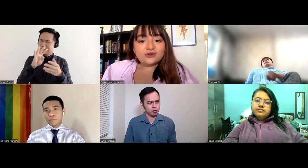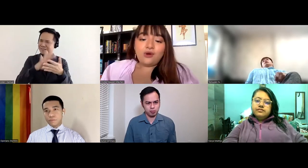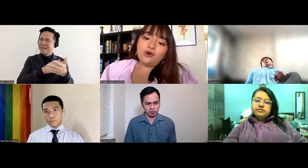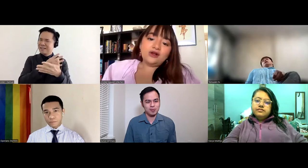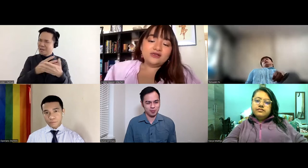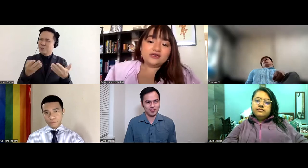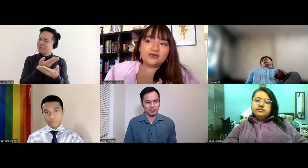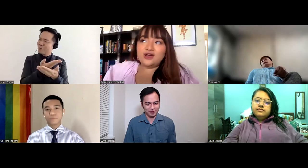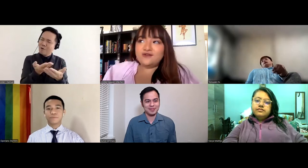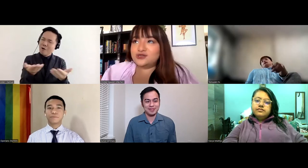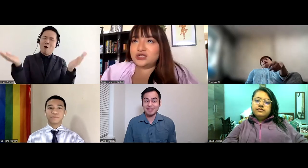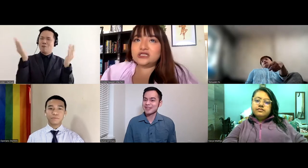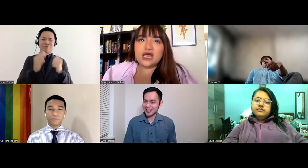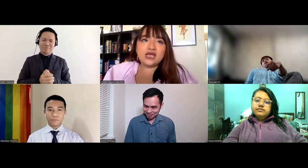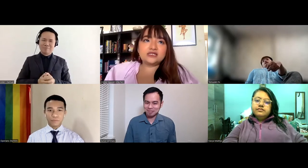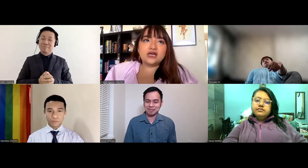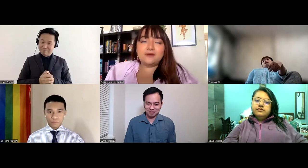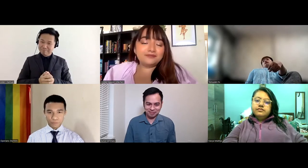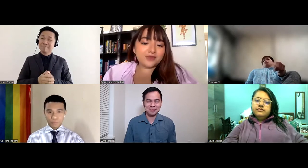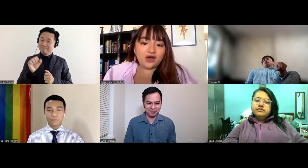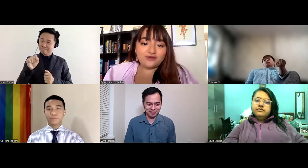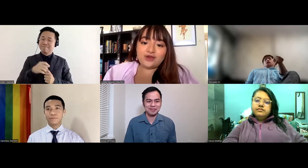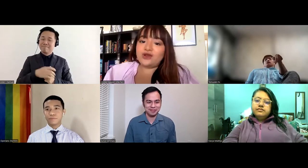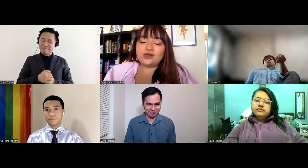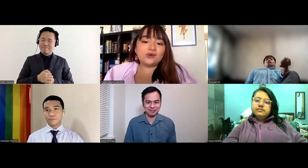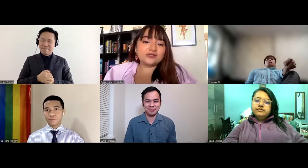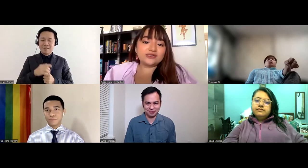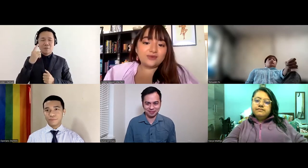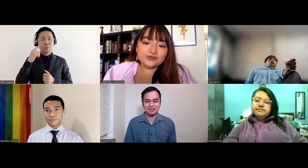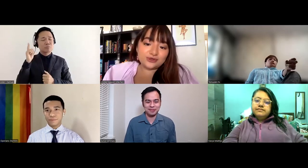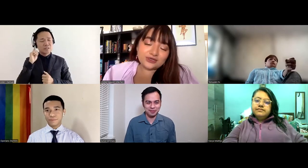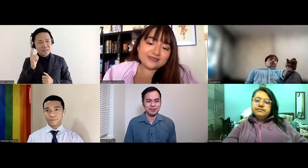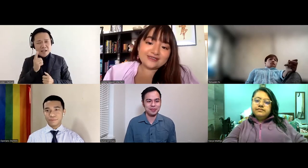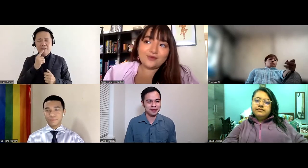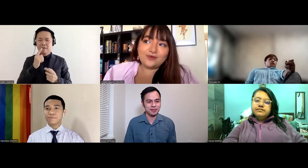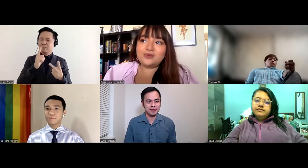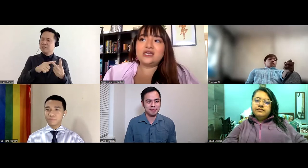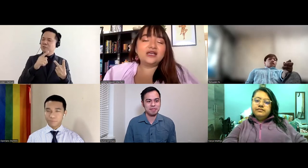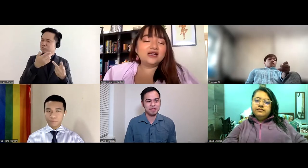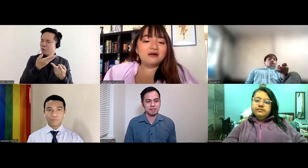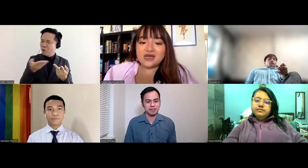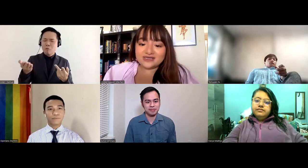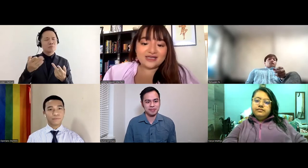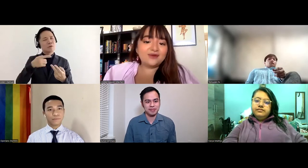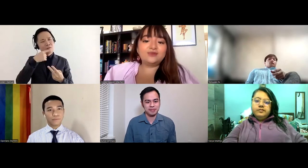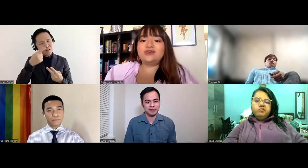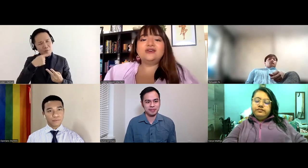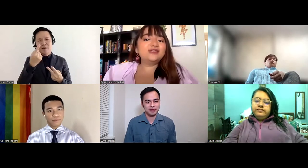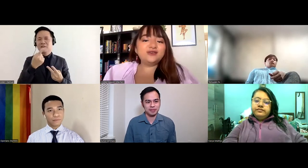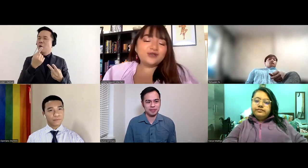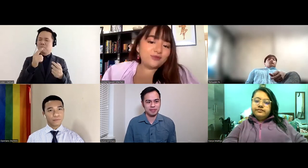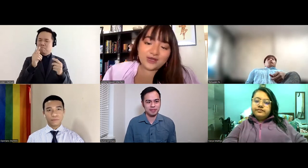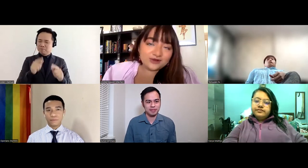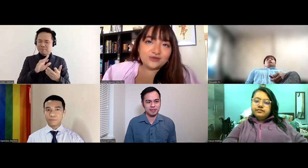neurotypical or neurodivergent and hard of hearing or disabled children. That would be amazing, and that would be